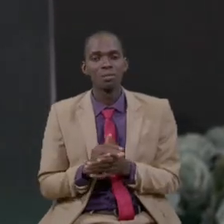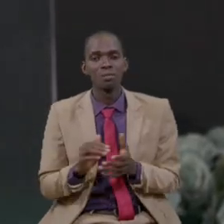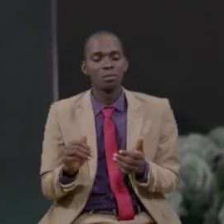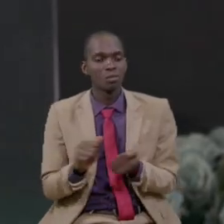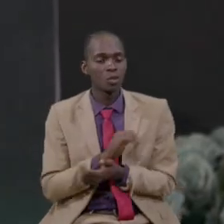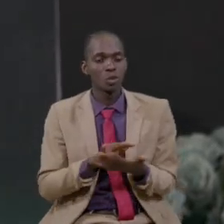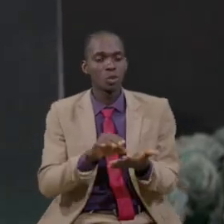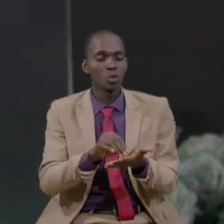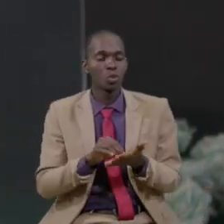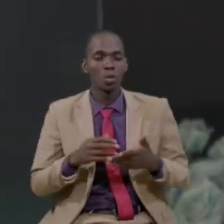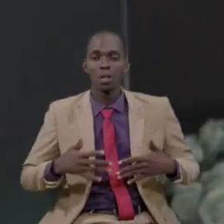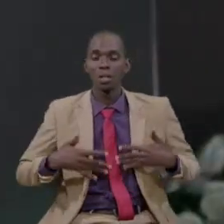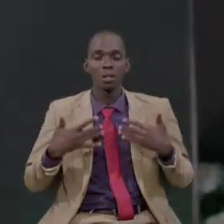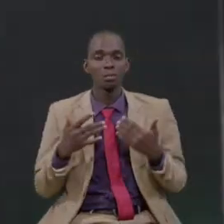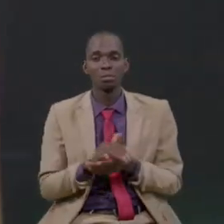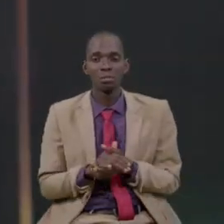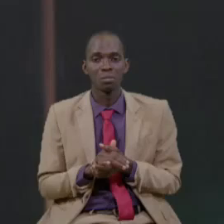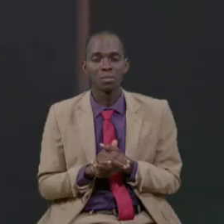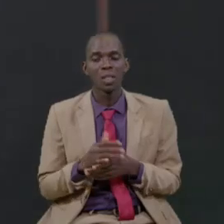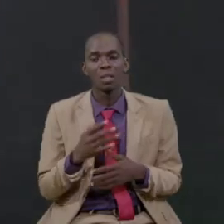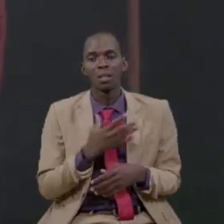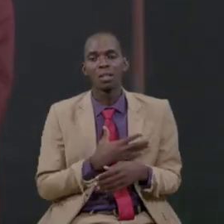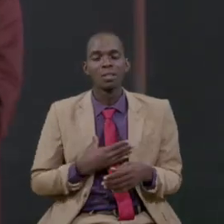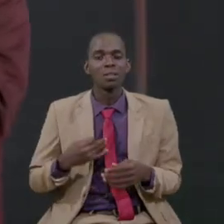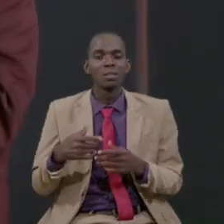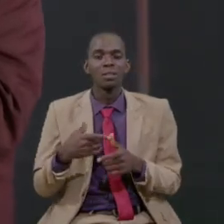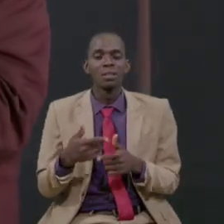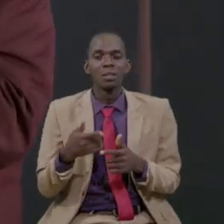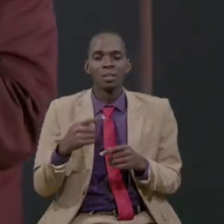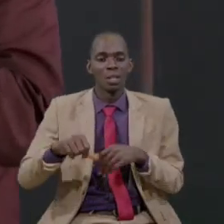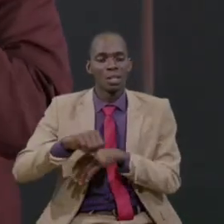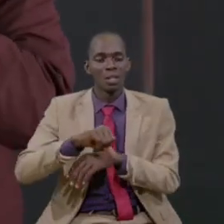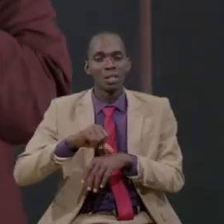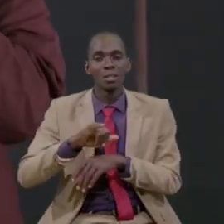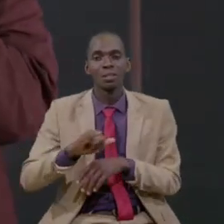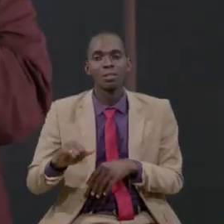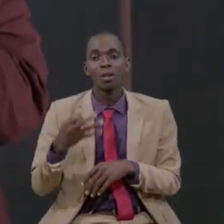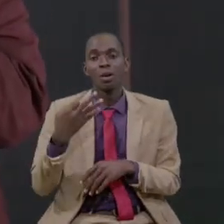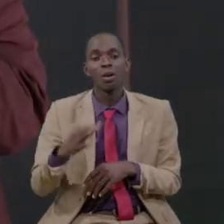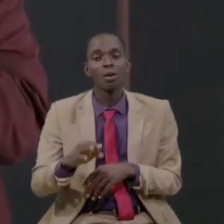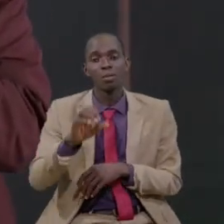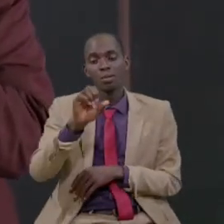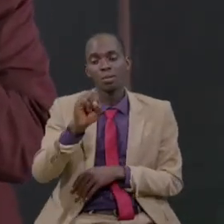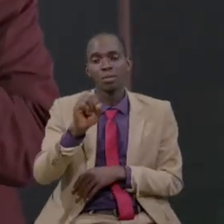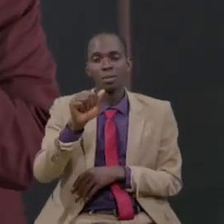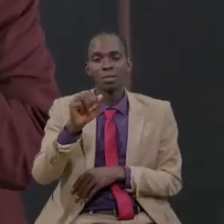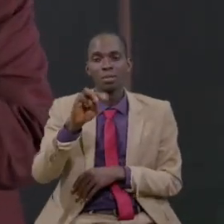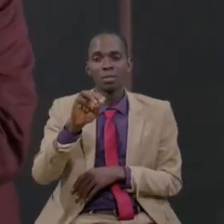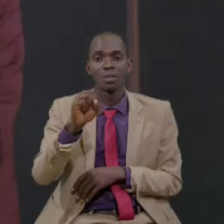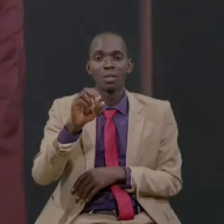life, and the anointing of Samson is not able to deliver